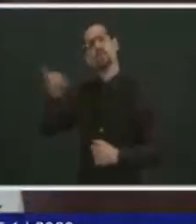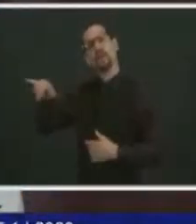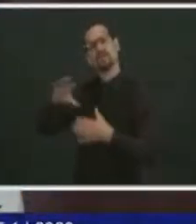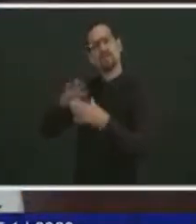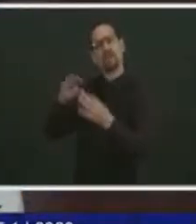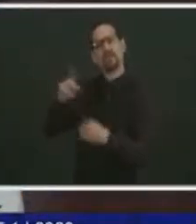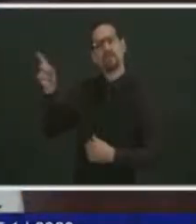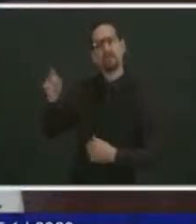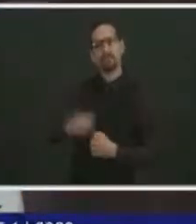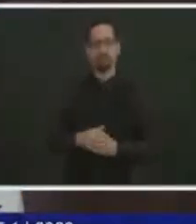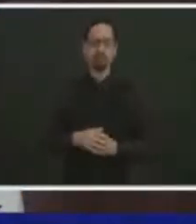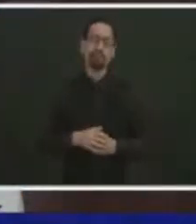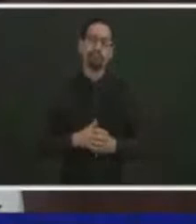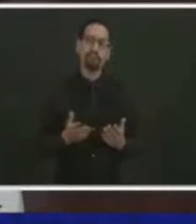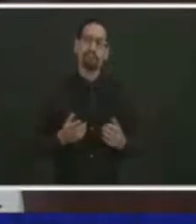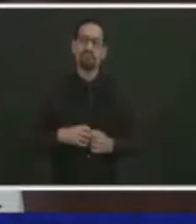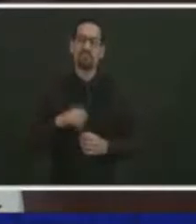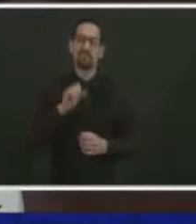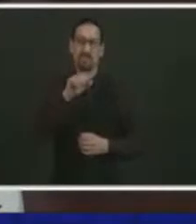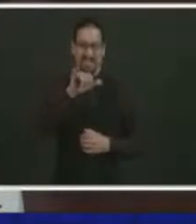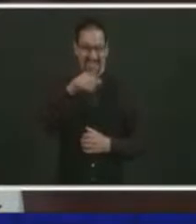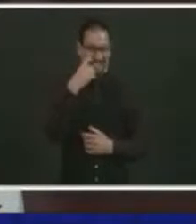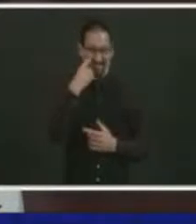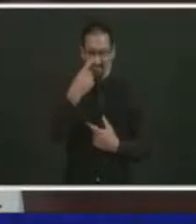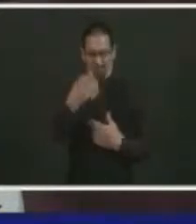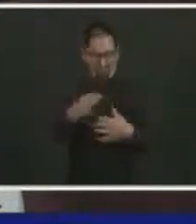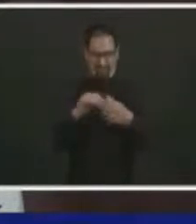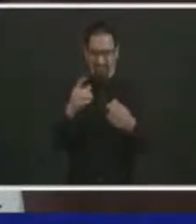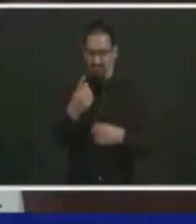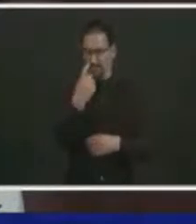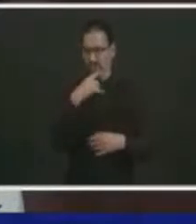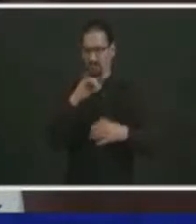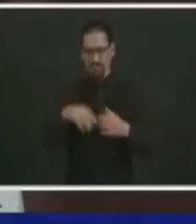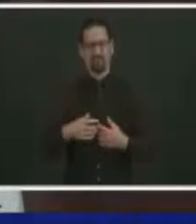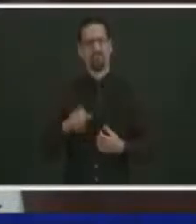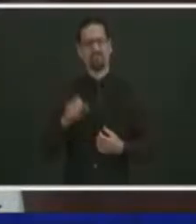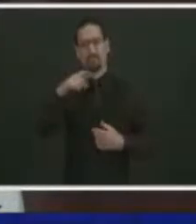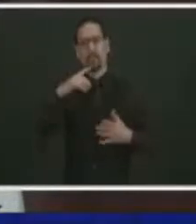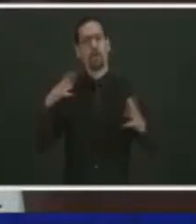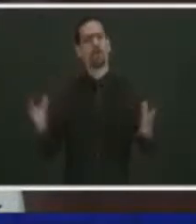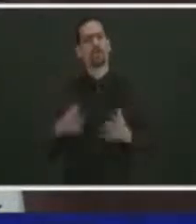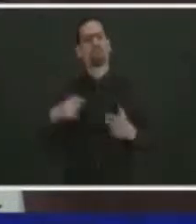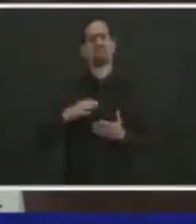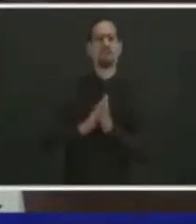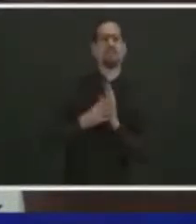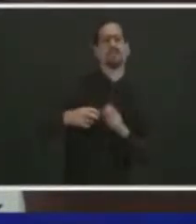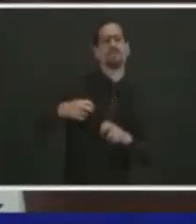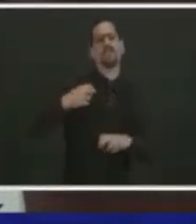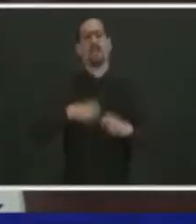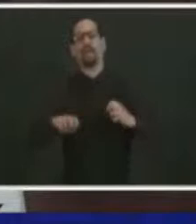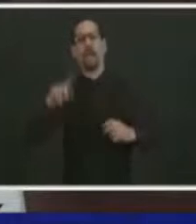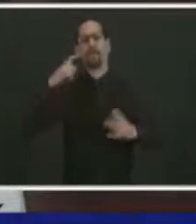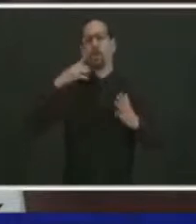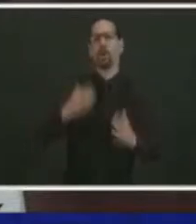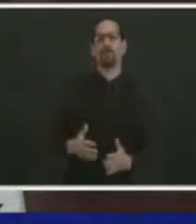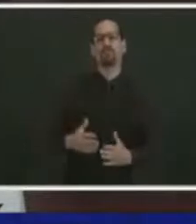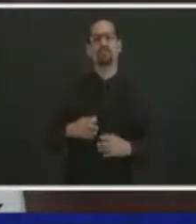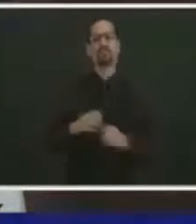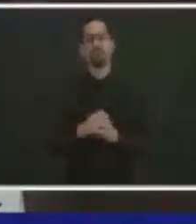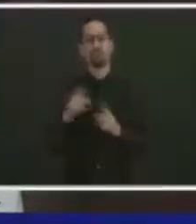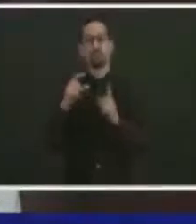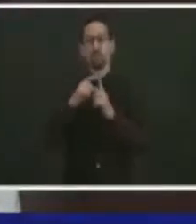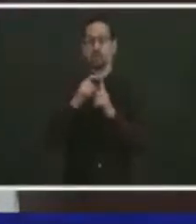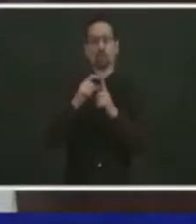his comments. He urged us to be tough, and the word he continued to use over and over again